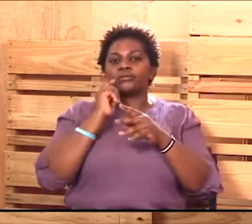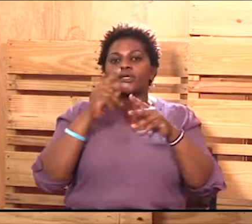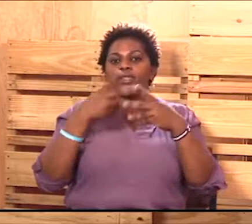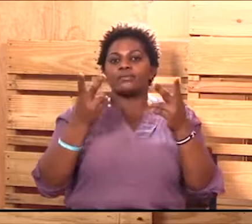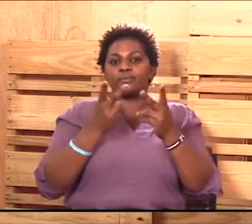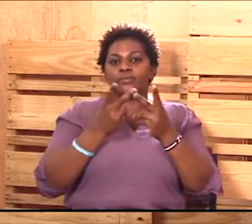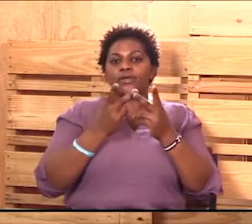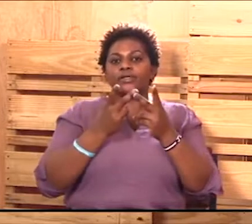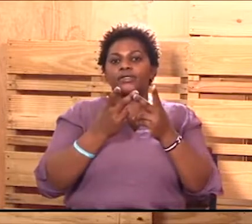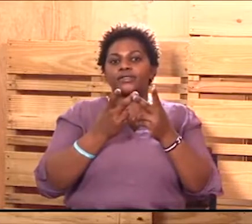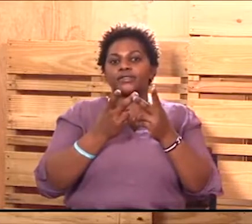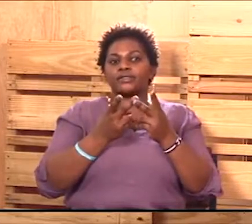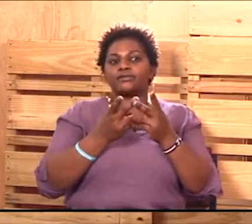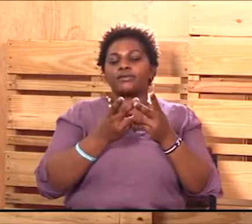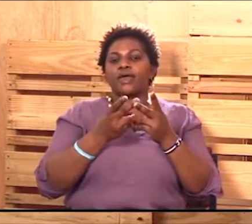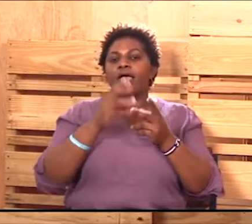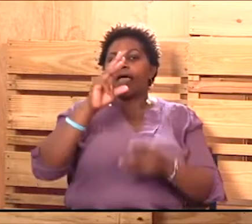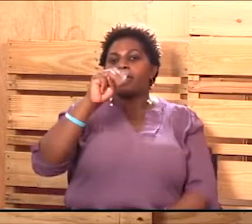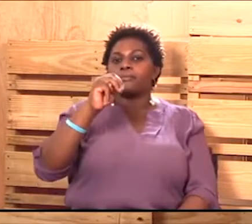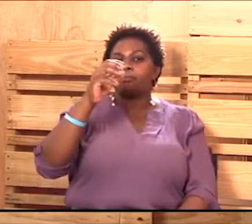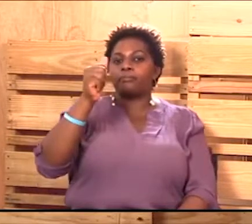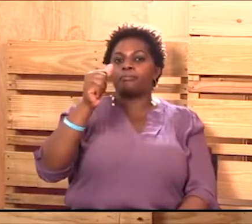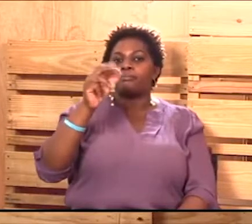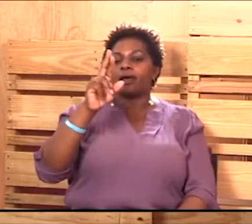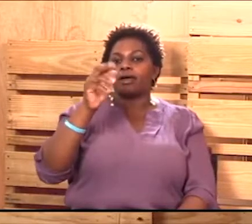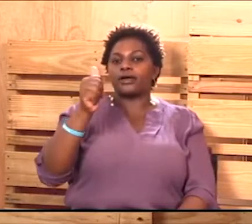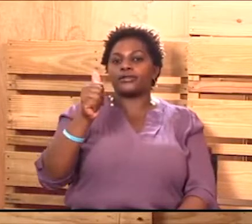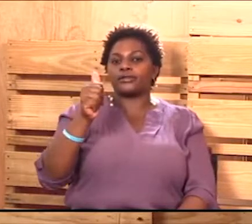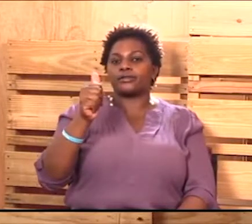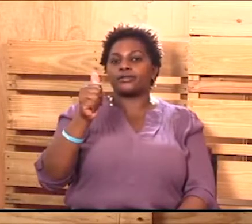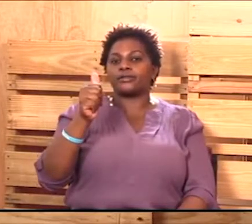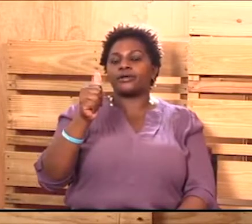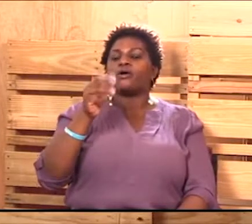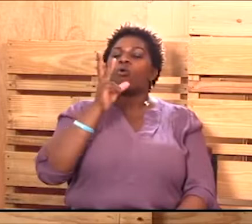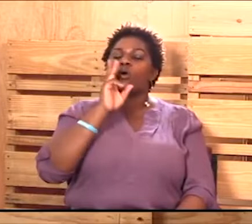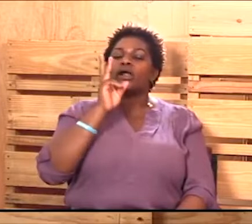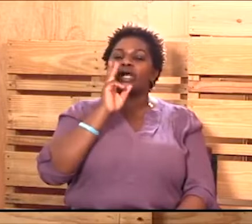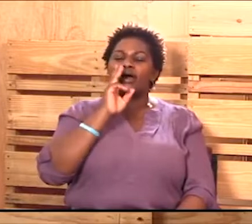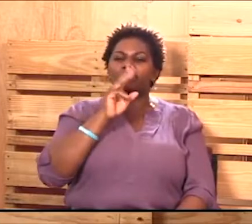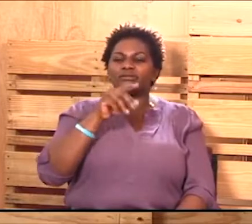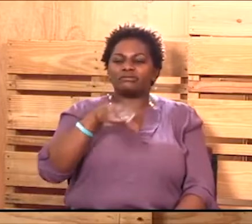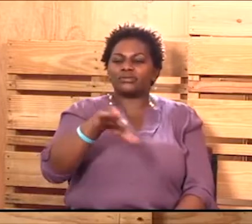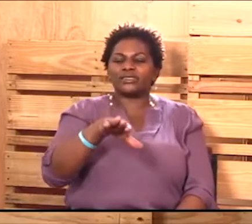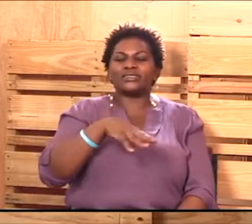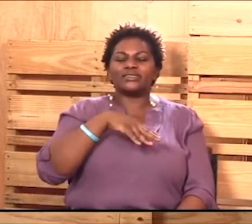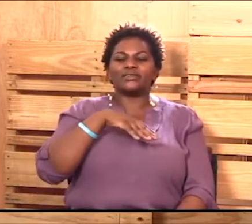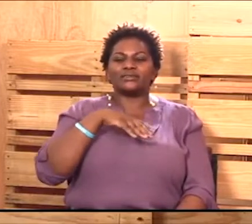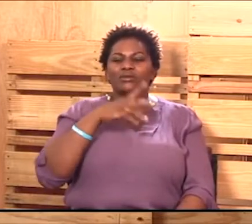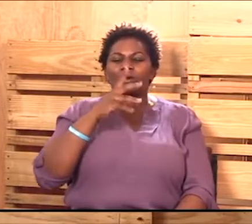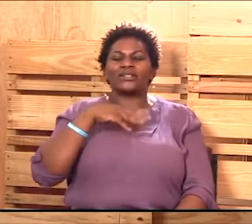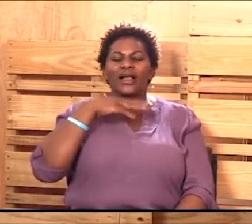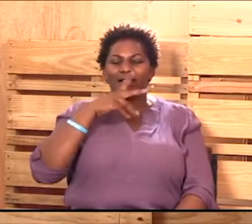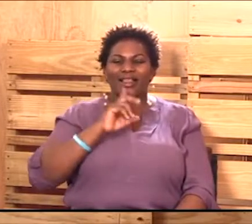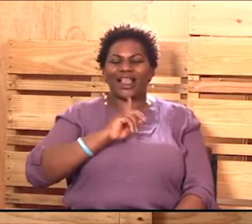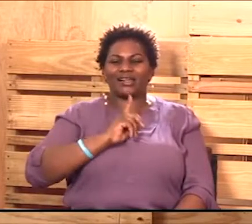they called it Mara, just to remind them that Mara means bitter, which because of the bitter water.